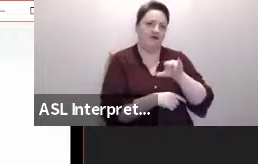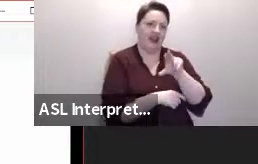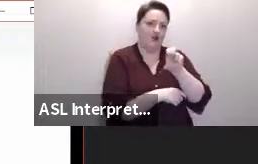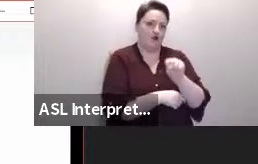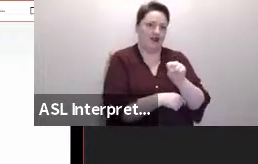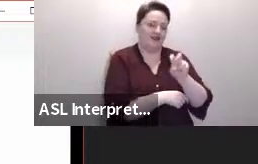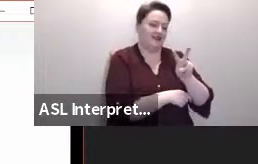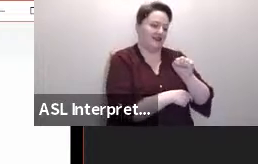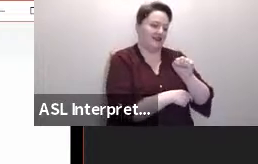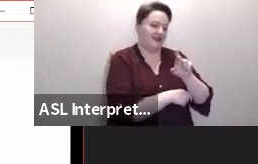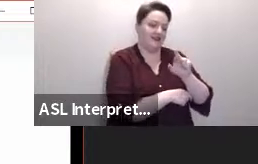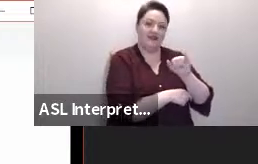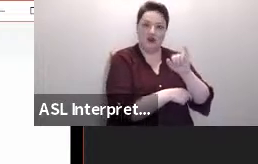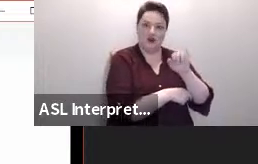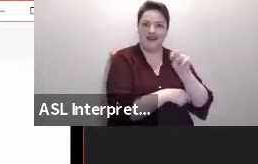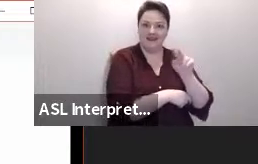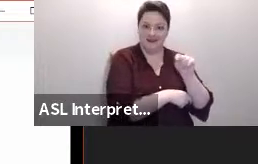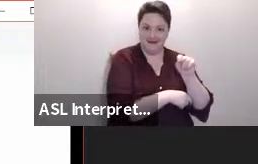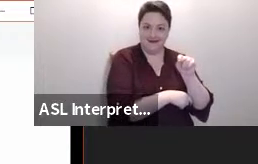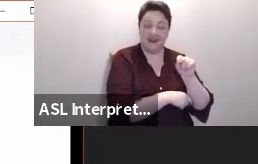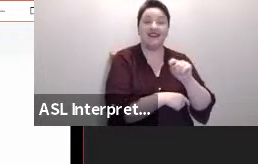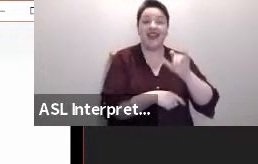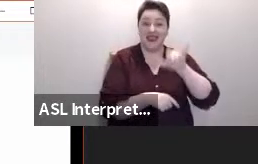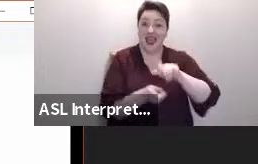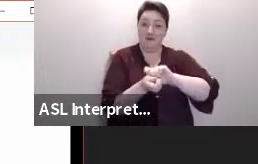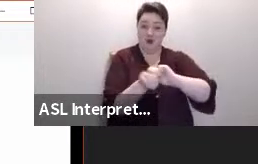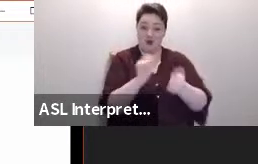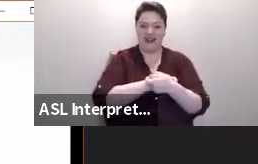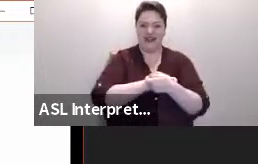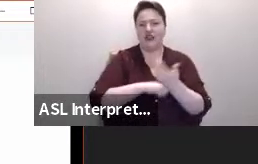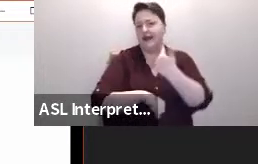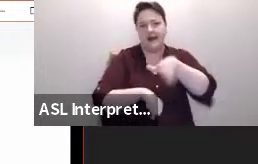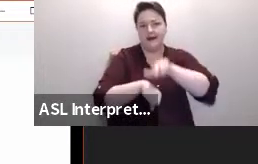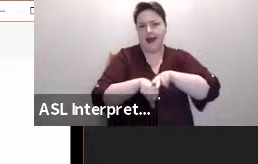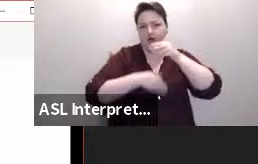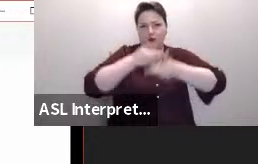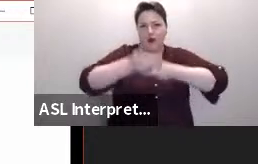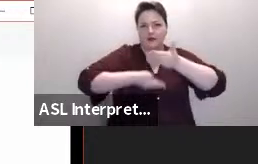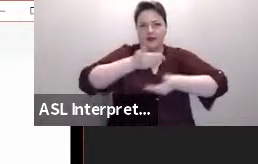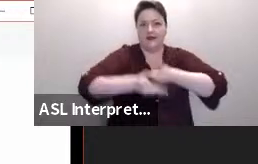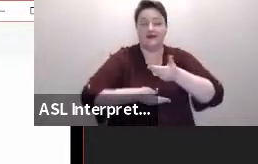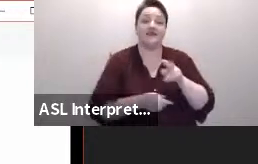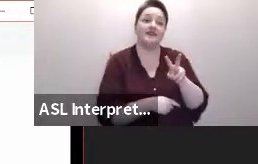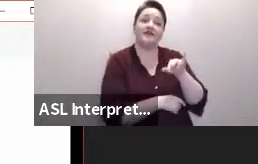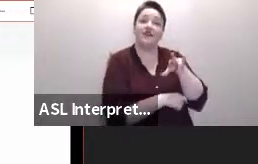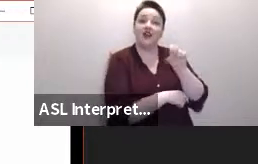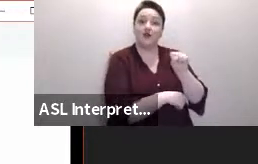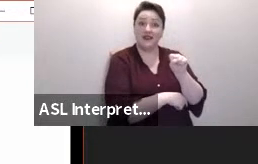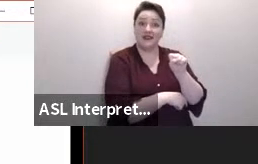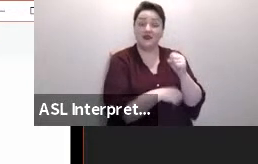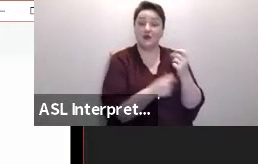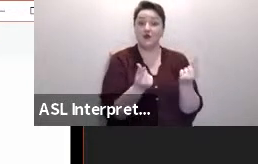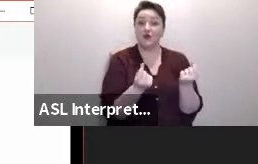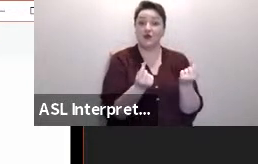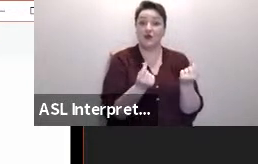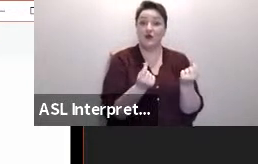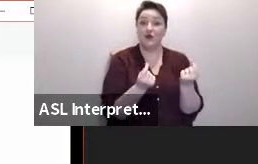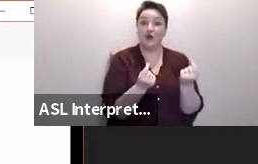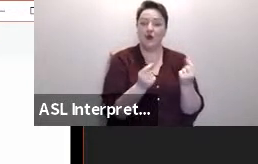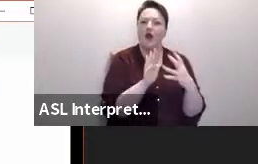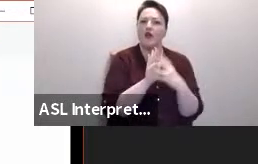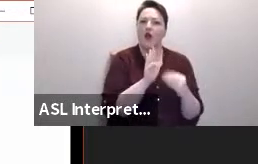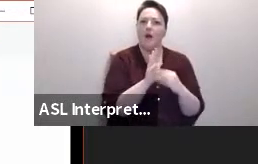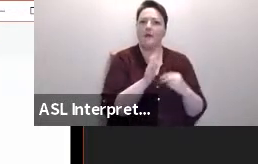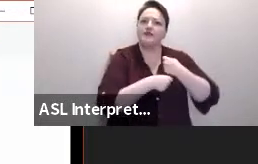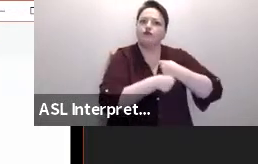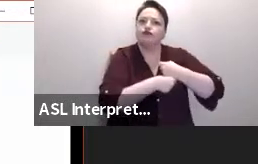a natural thing that occur in viruses. When viruses make copies of themselves, they